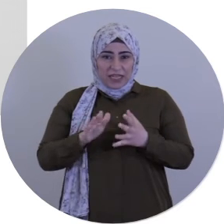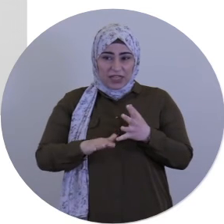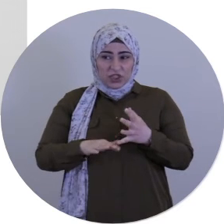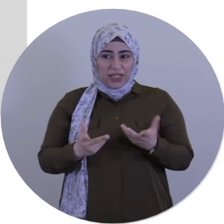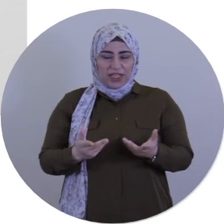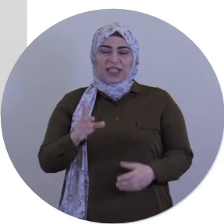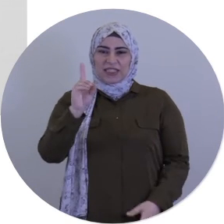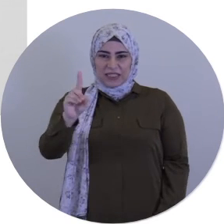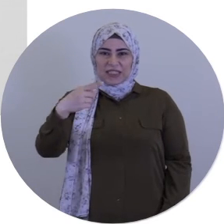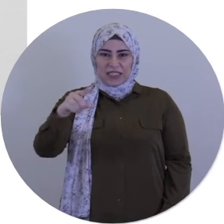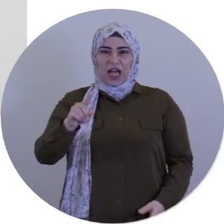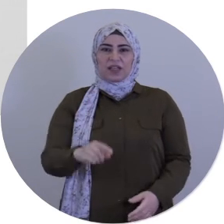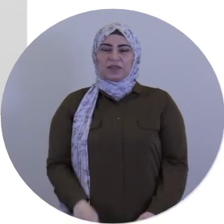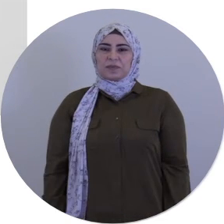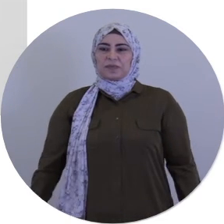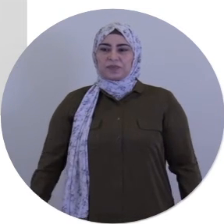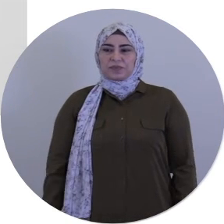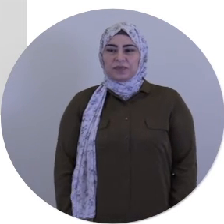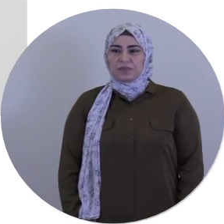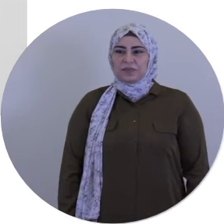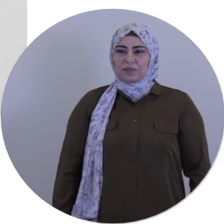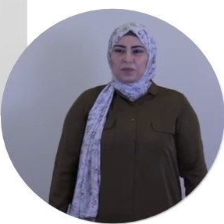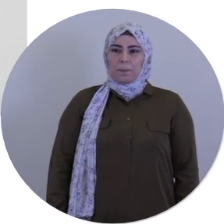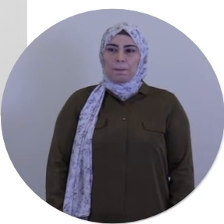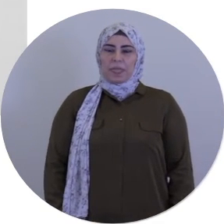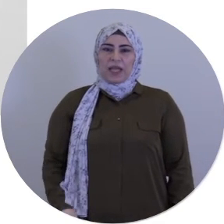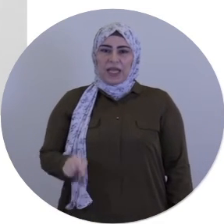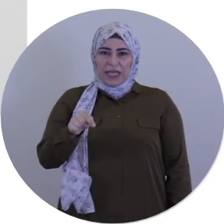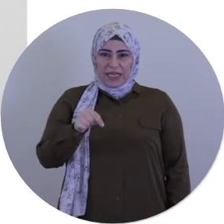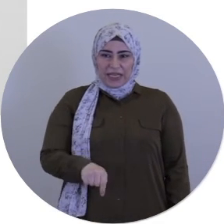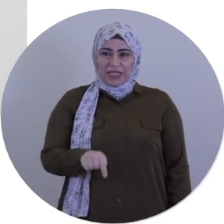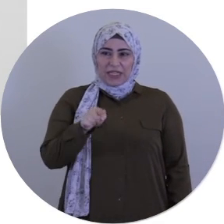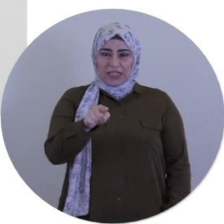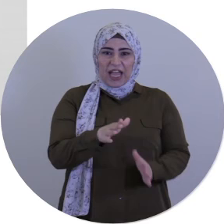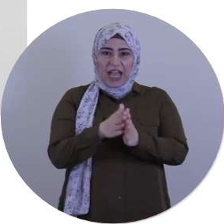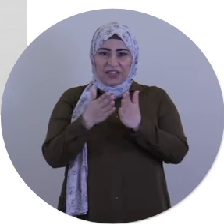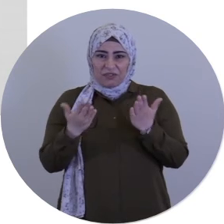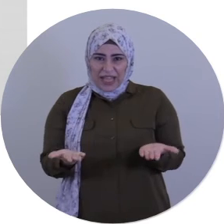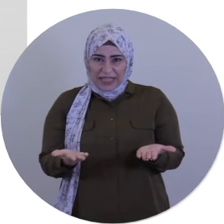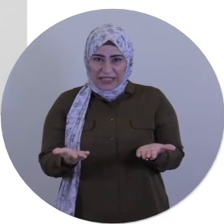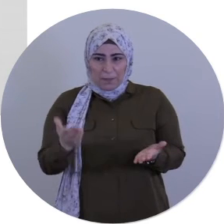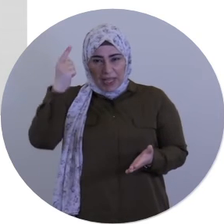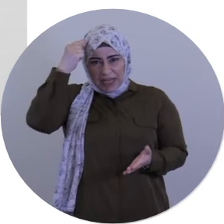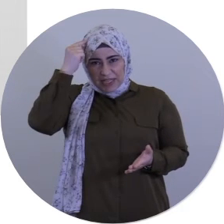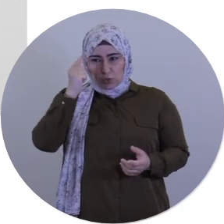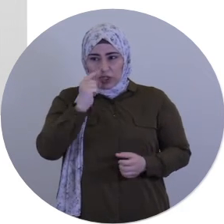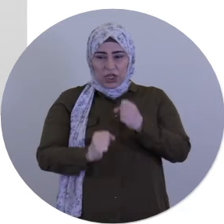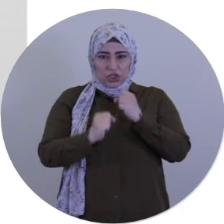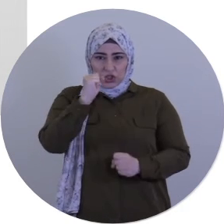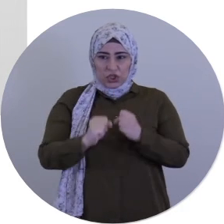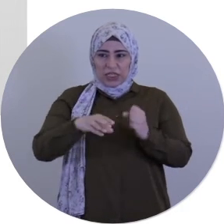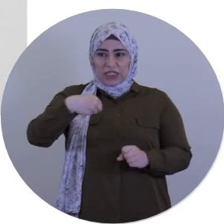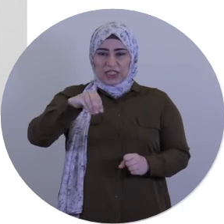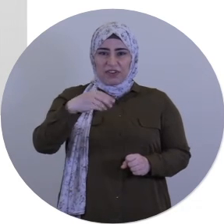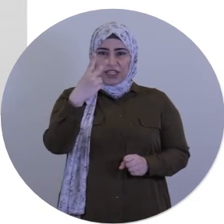be prepared. Excellent. Now, we're going to do a workbook exercise. This exercise is on page 62.